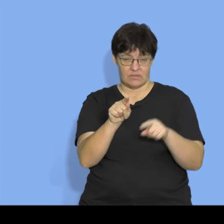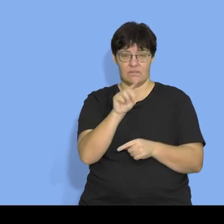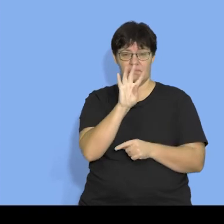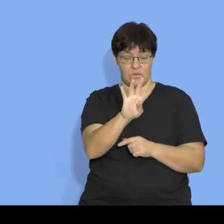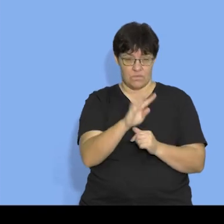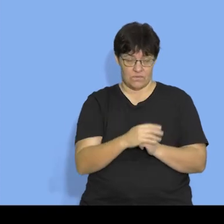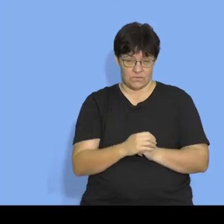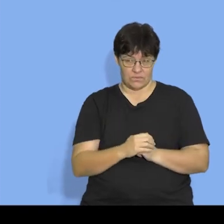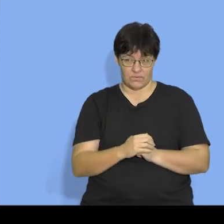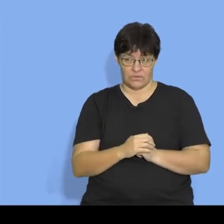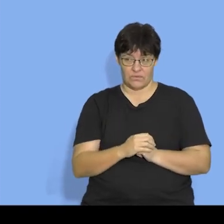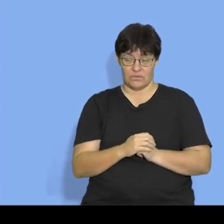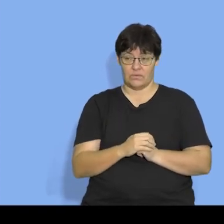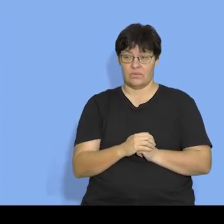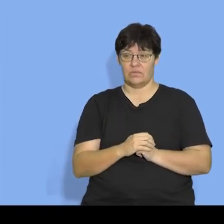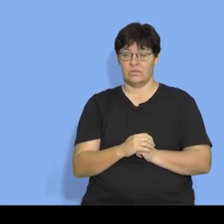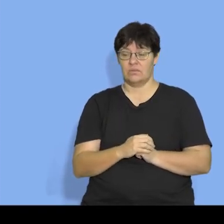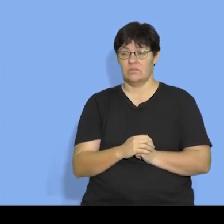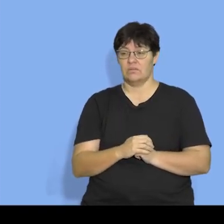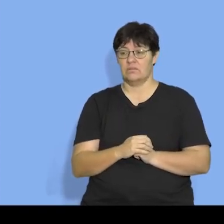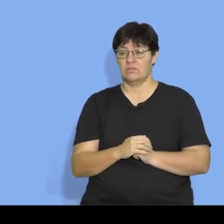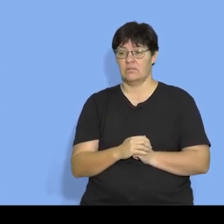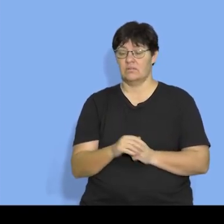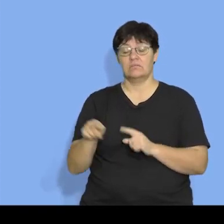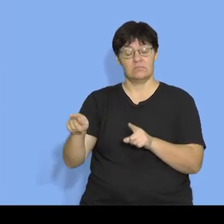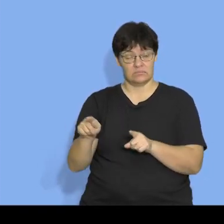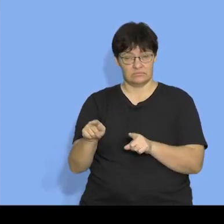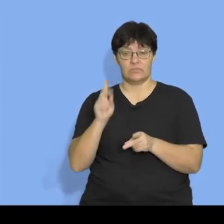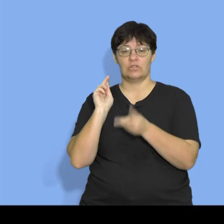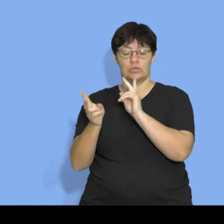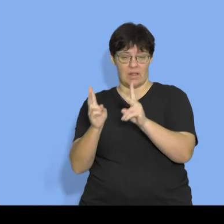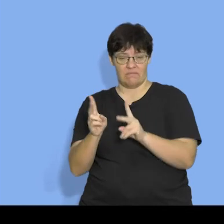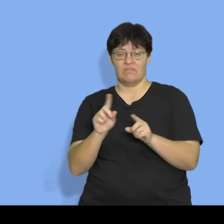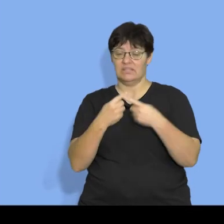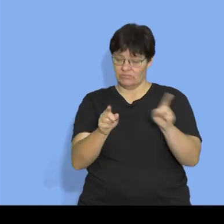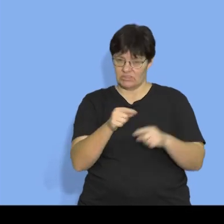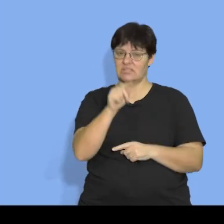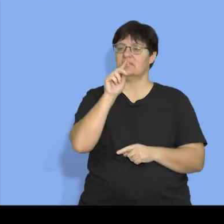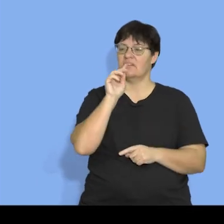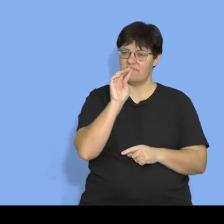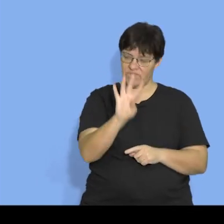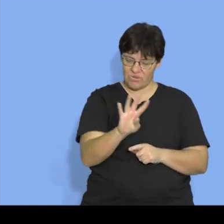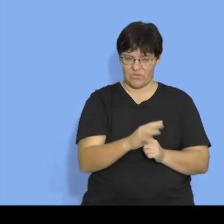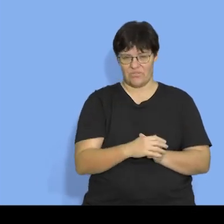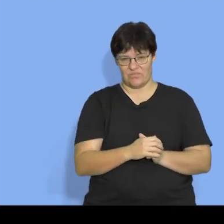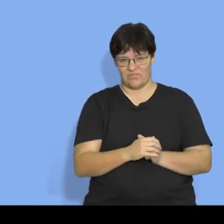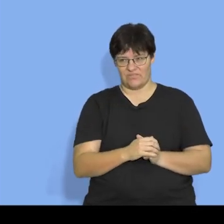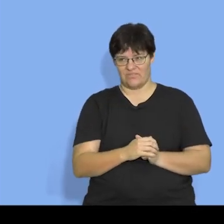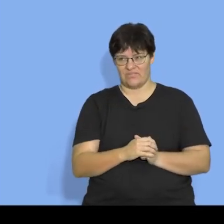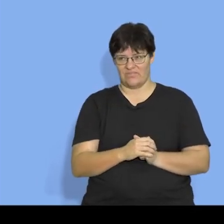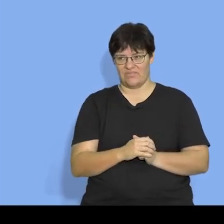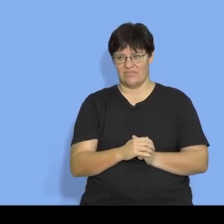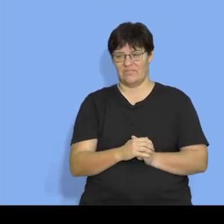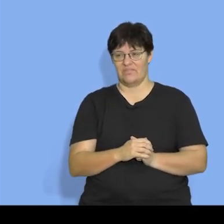is 4, okay? Then it went to 12. The difference between those two